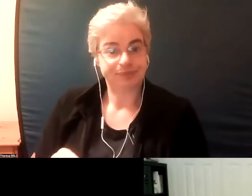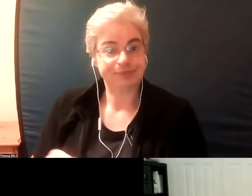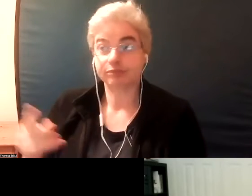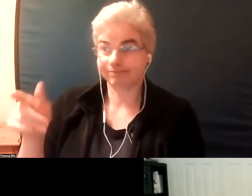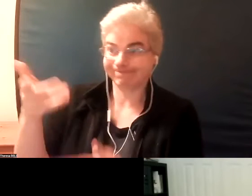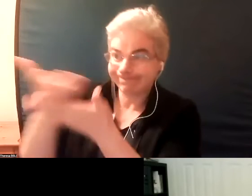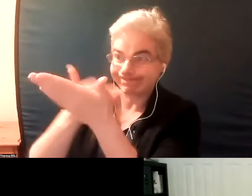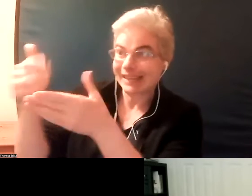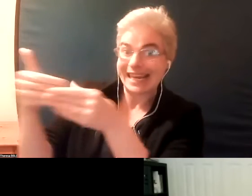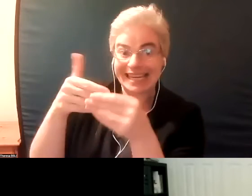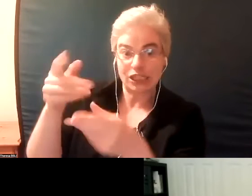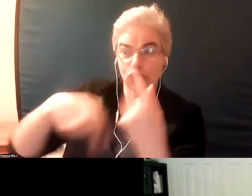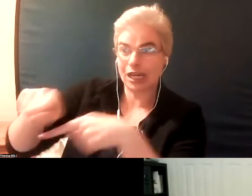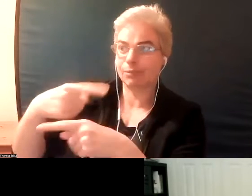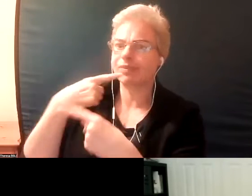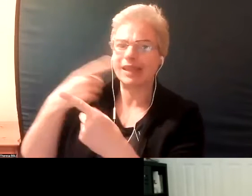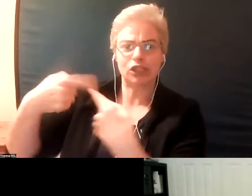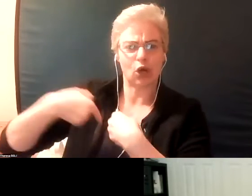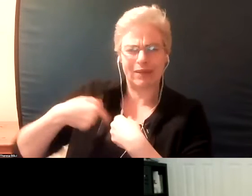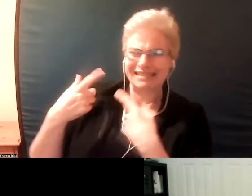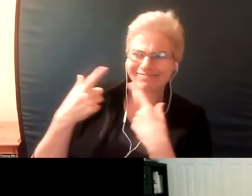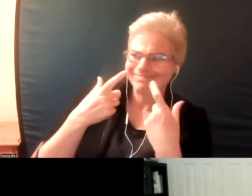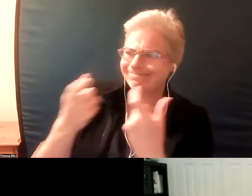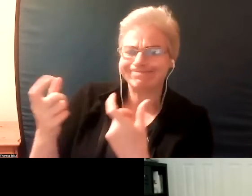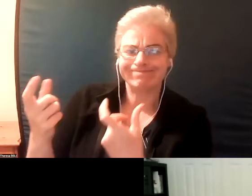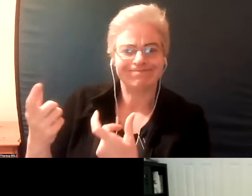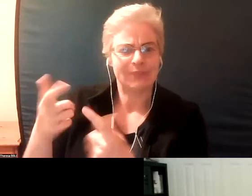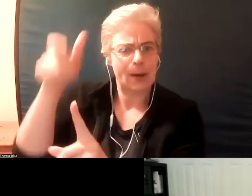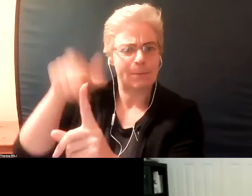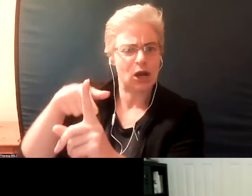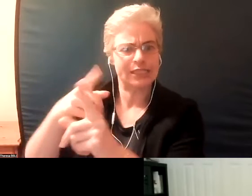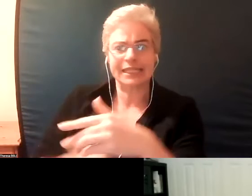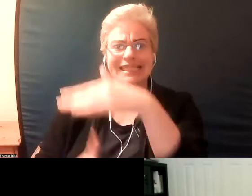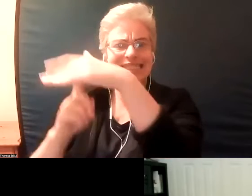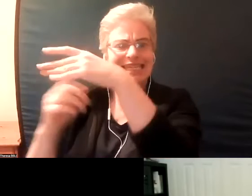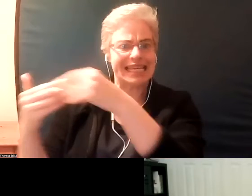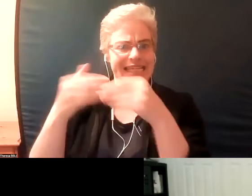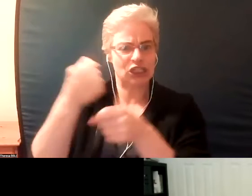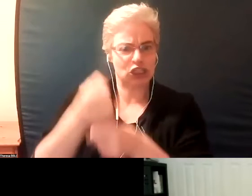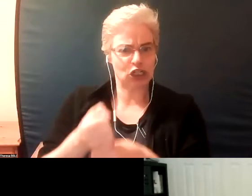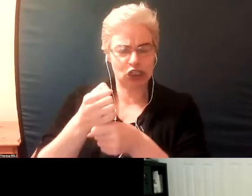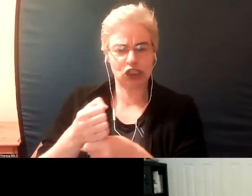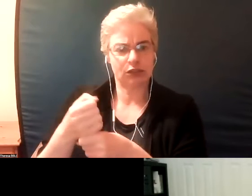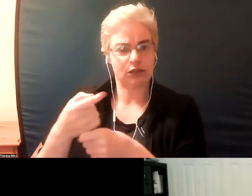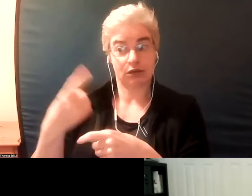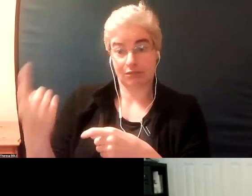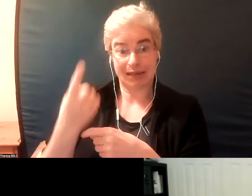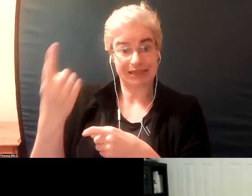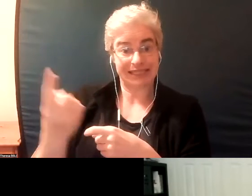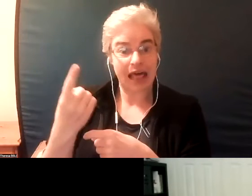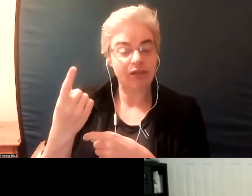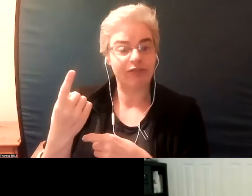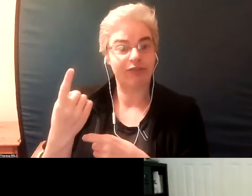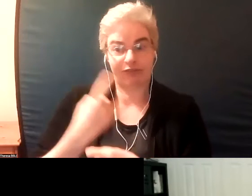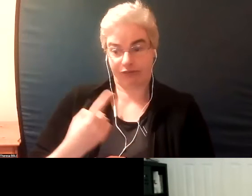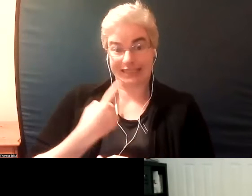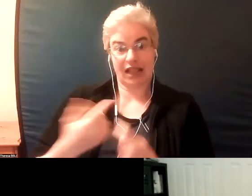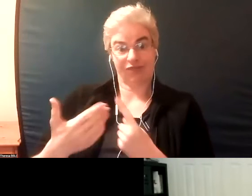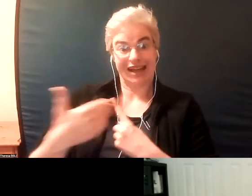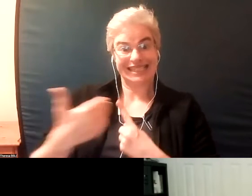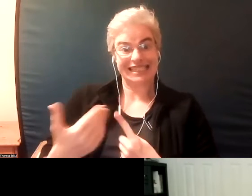leadership, they told me they couldn't find any person in senior leadership in the Church of England who would